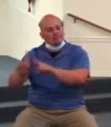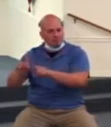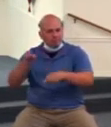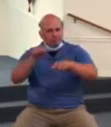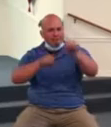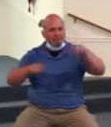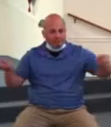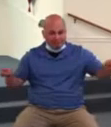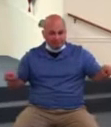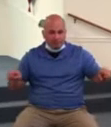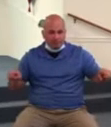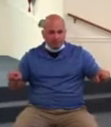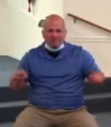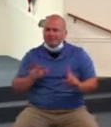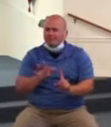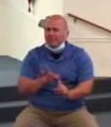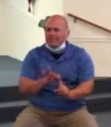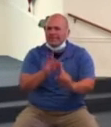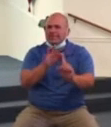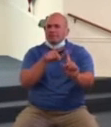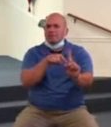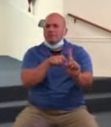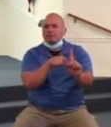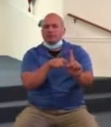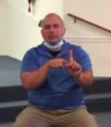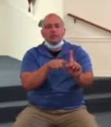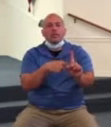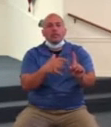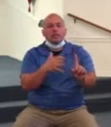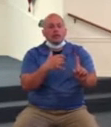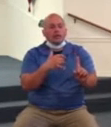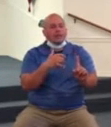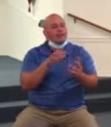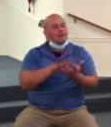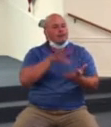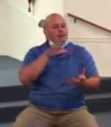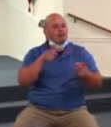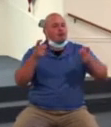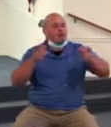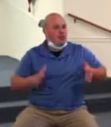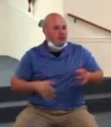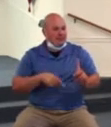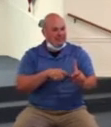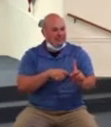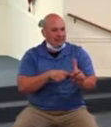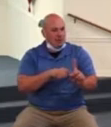all except for the rich ruler who falters when faith becomes too costly.